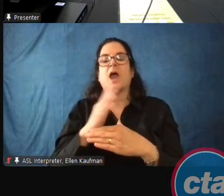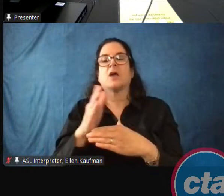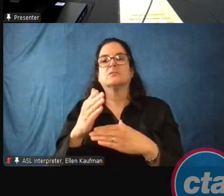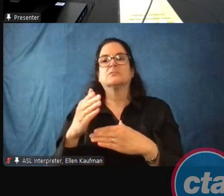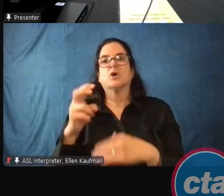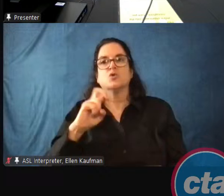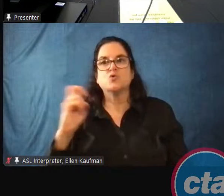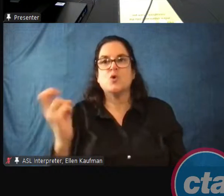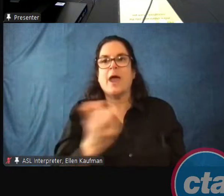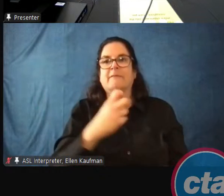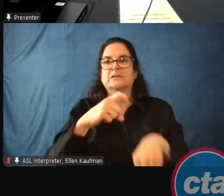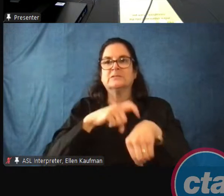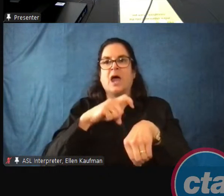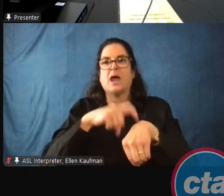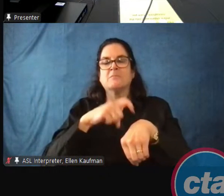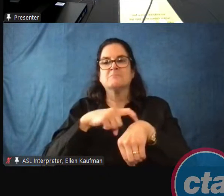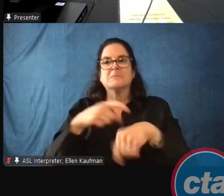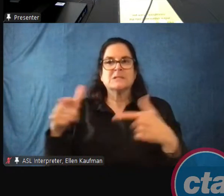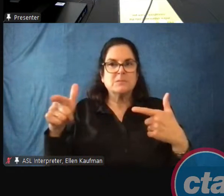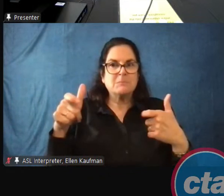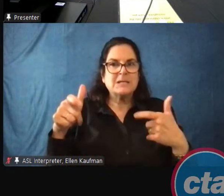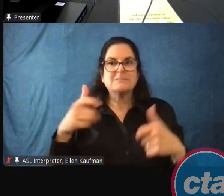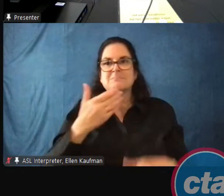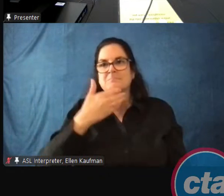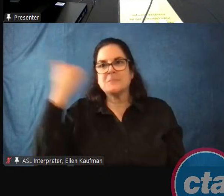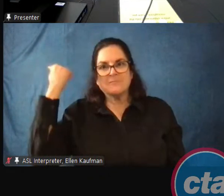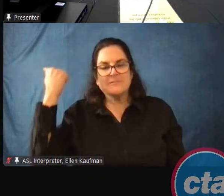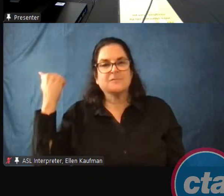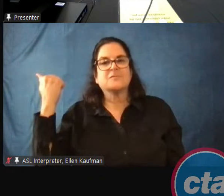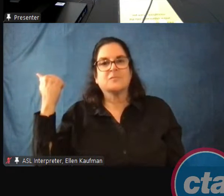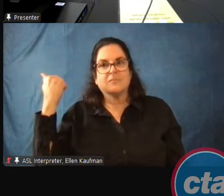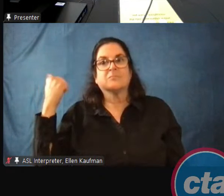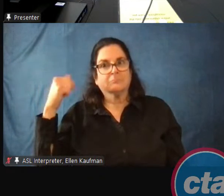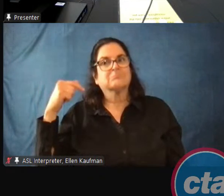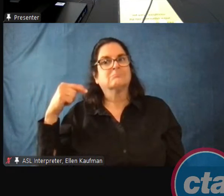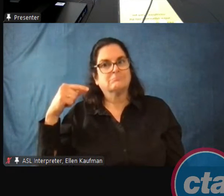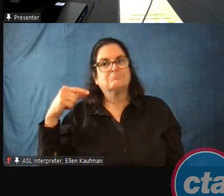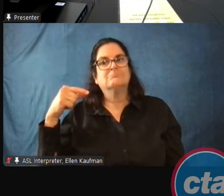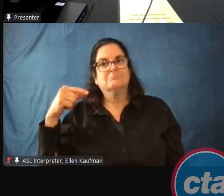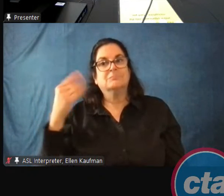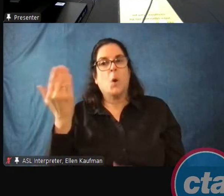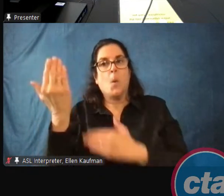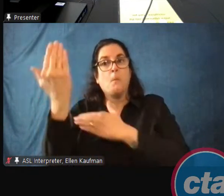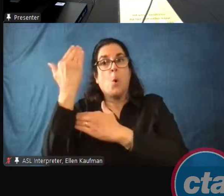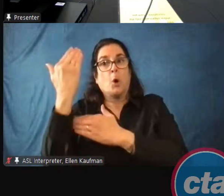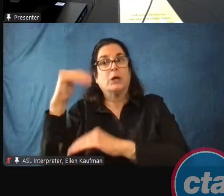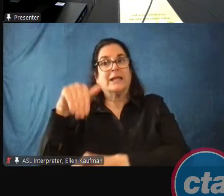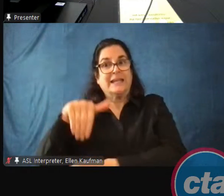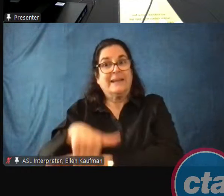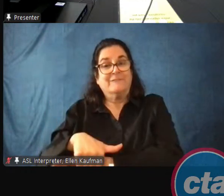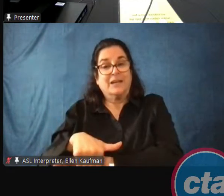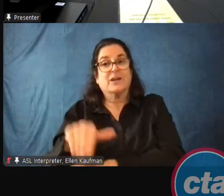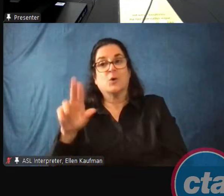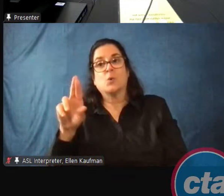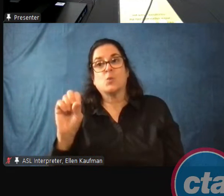improved speed, actually would occur during morning and evening, so during rush hours.